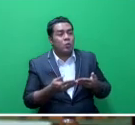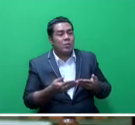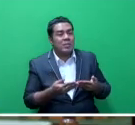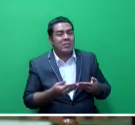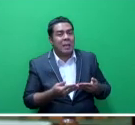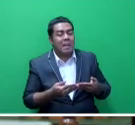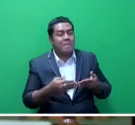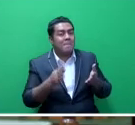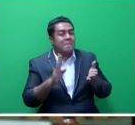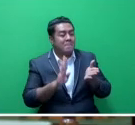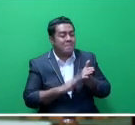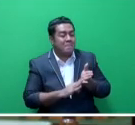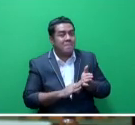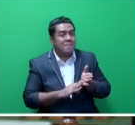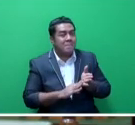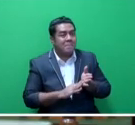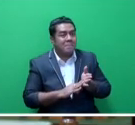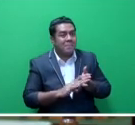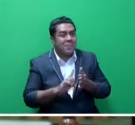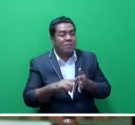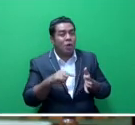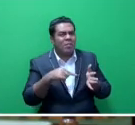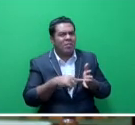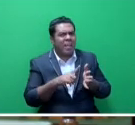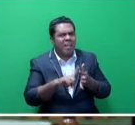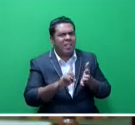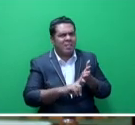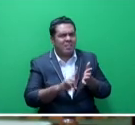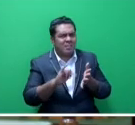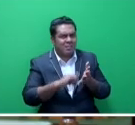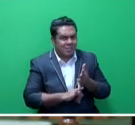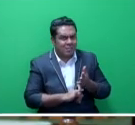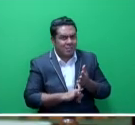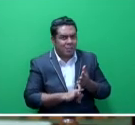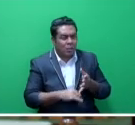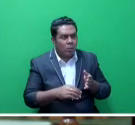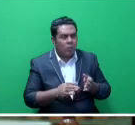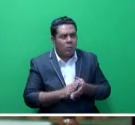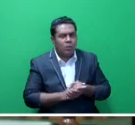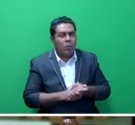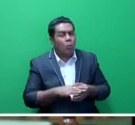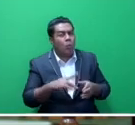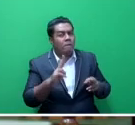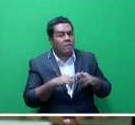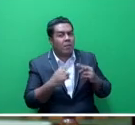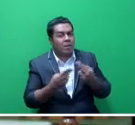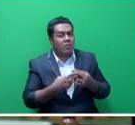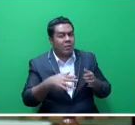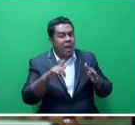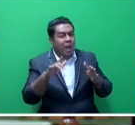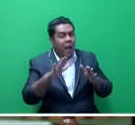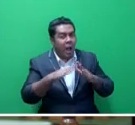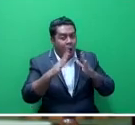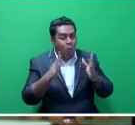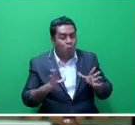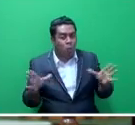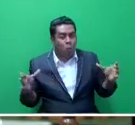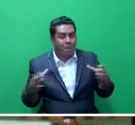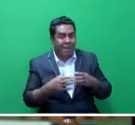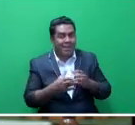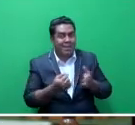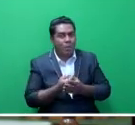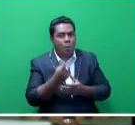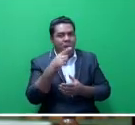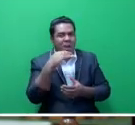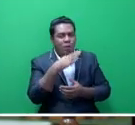for TELS. TELS will now only be provided to students from families with household income of less than $100,000.